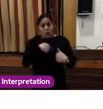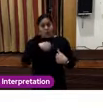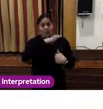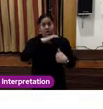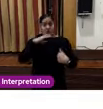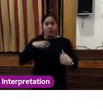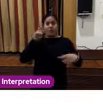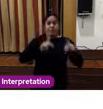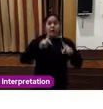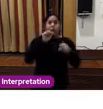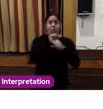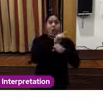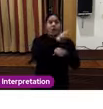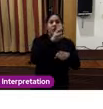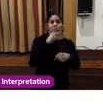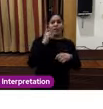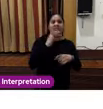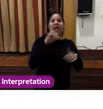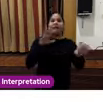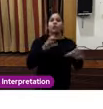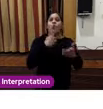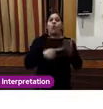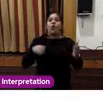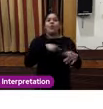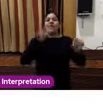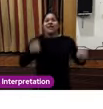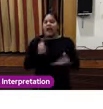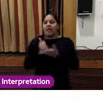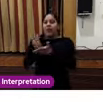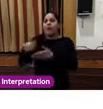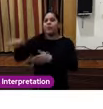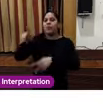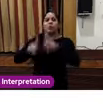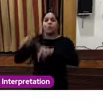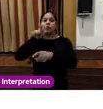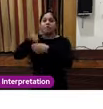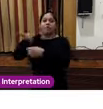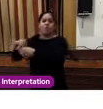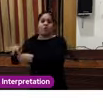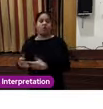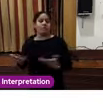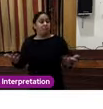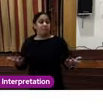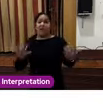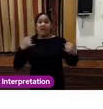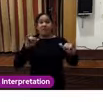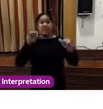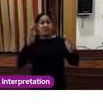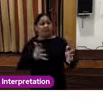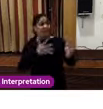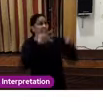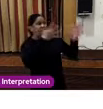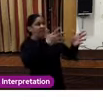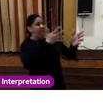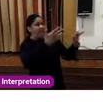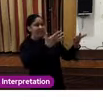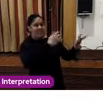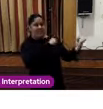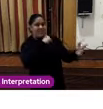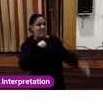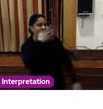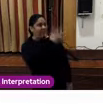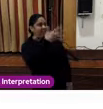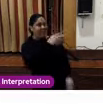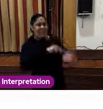can. And if we're still leaving fight on the table in the Senate, what are we doing? What are we